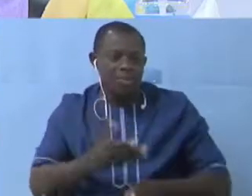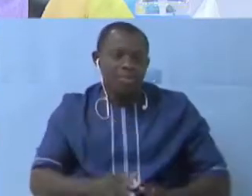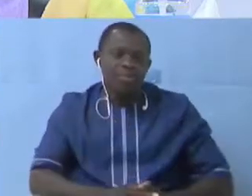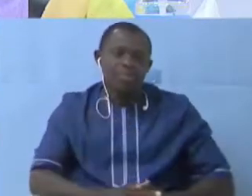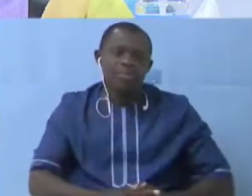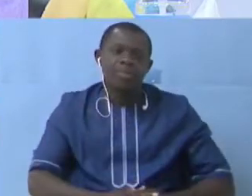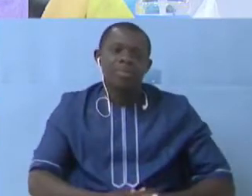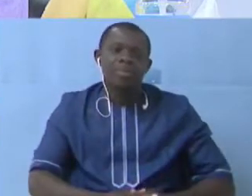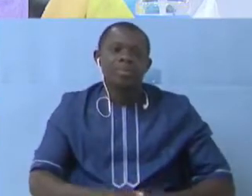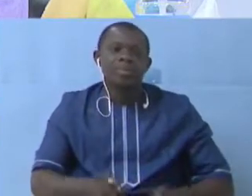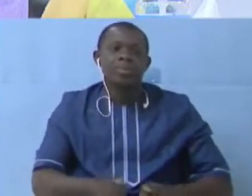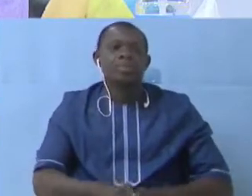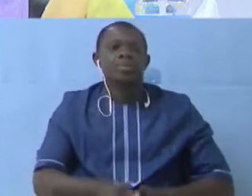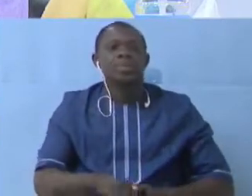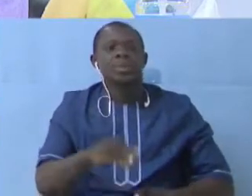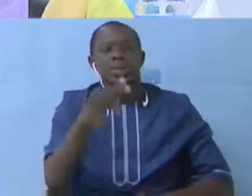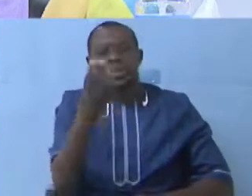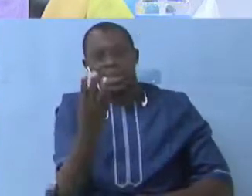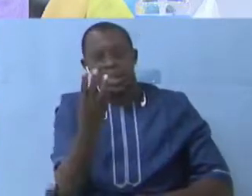of them on the continent.